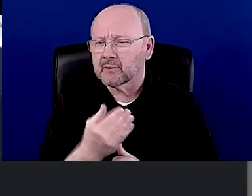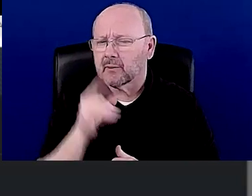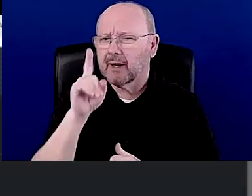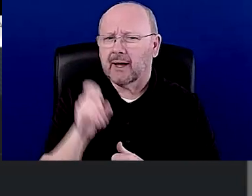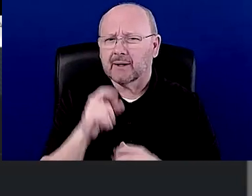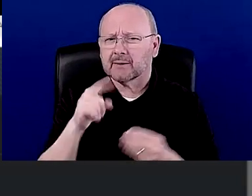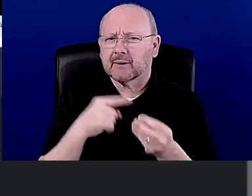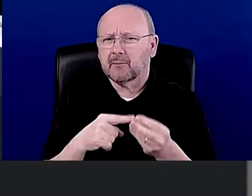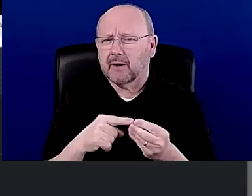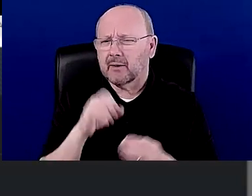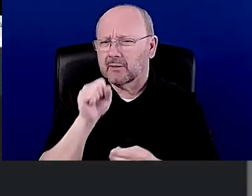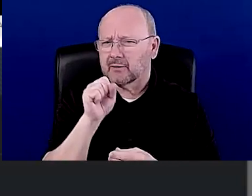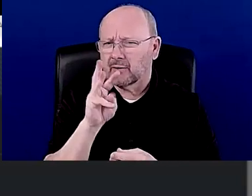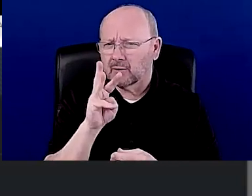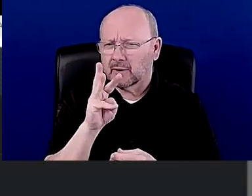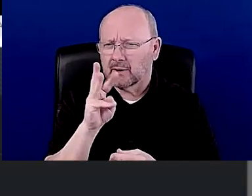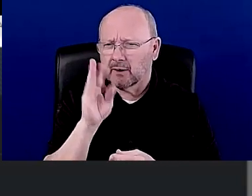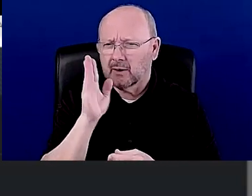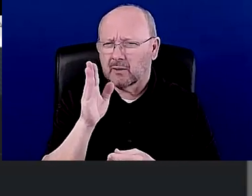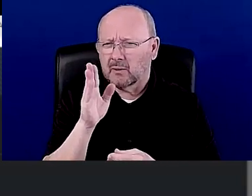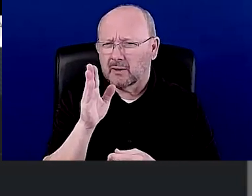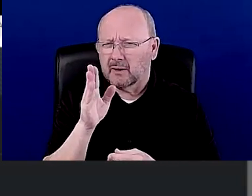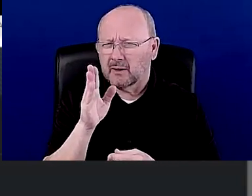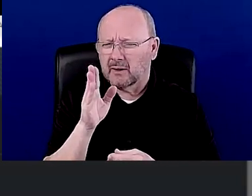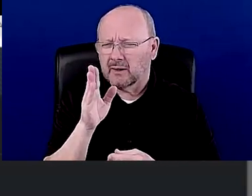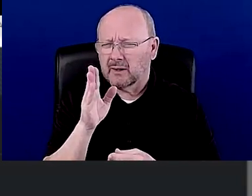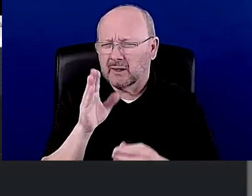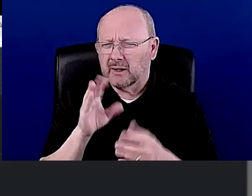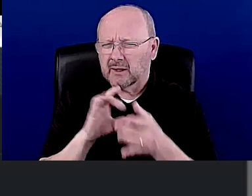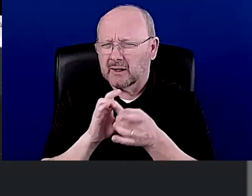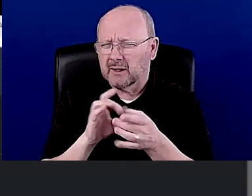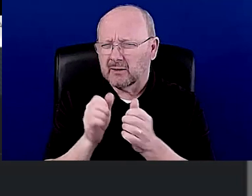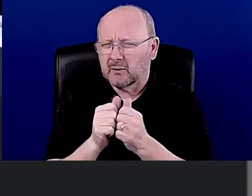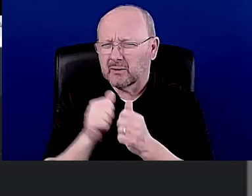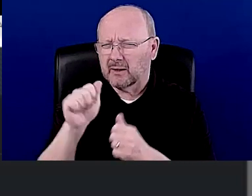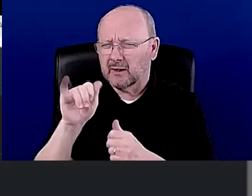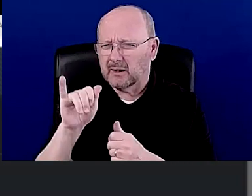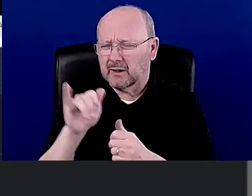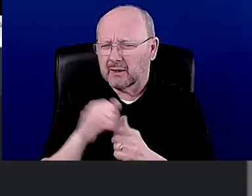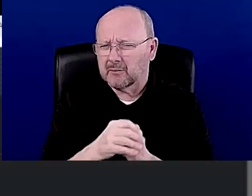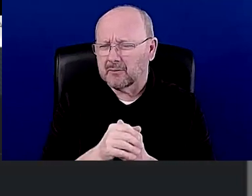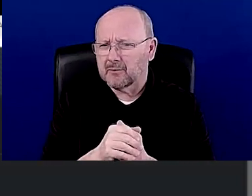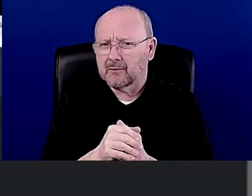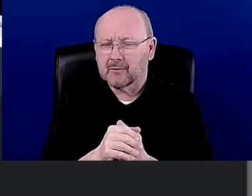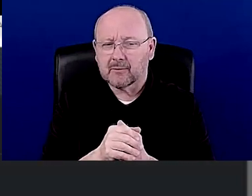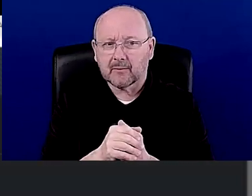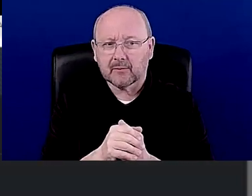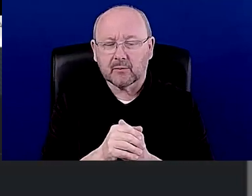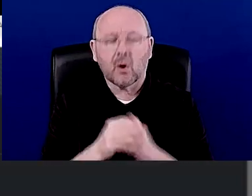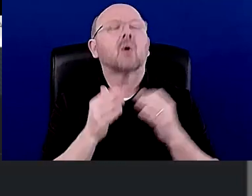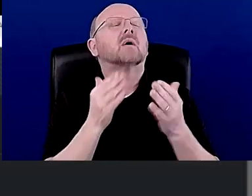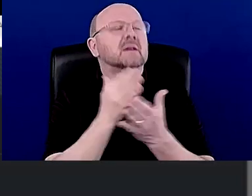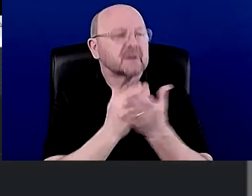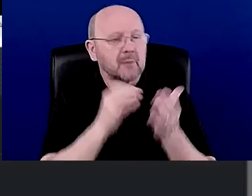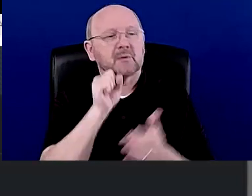to detect AI? I know it's hard to detect AI, but is there something that's coming? There are detectors out right now but